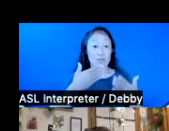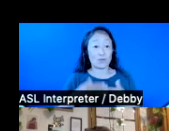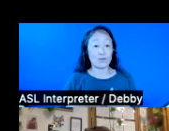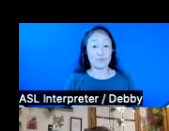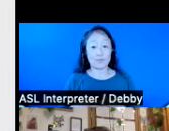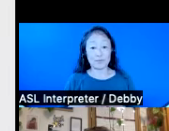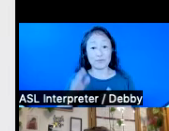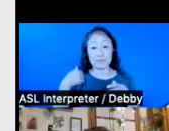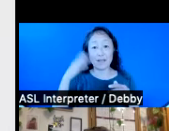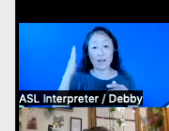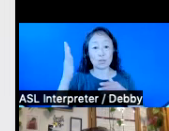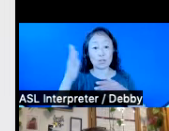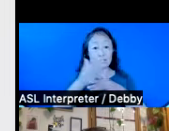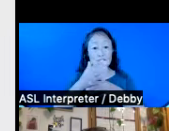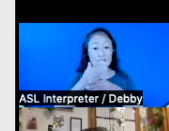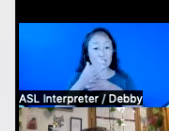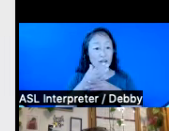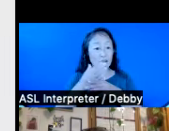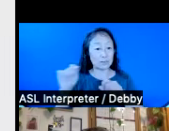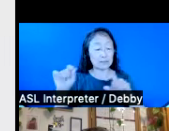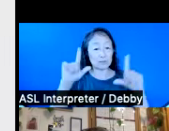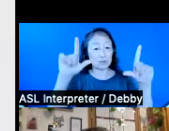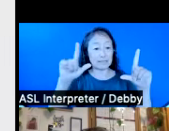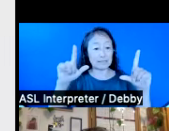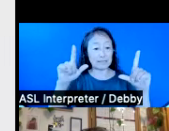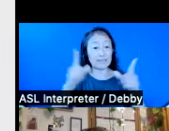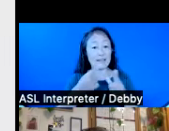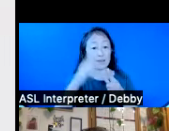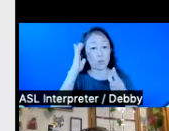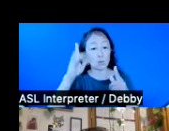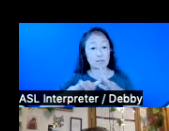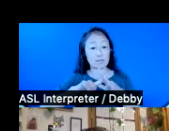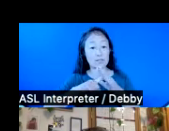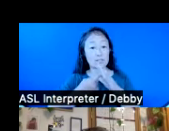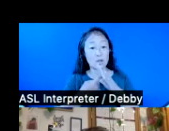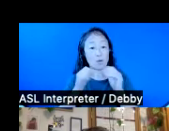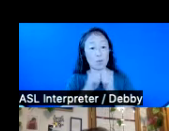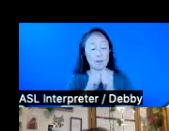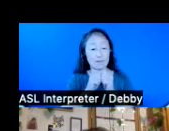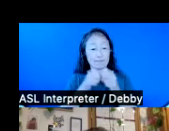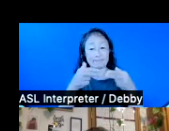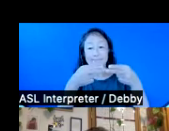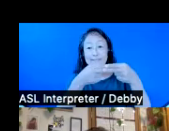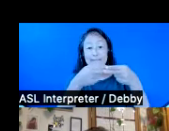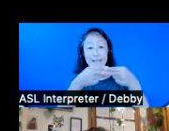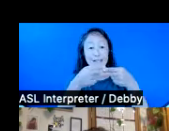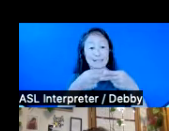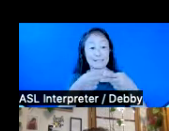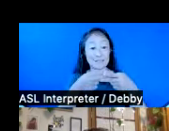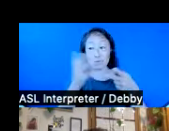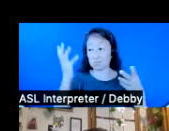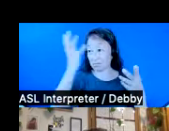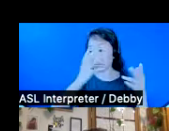Here, I'm going to share this and then we'll start from the current slide. What does that look like?